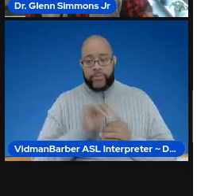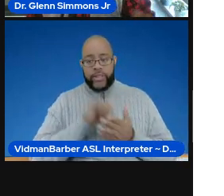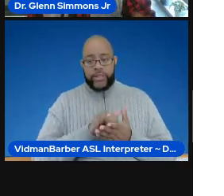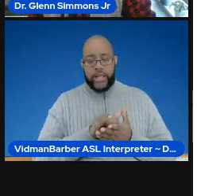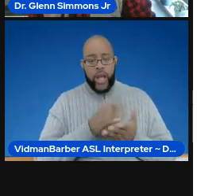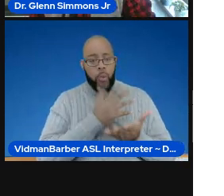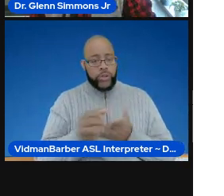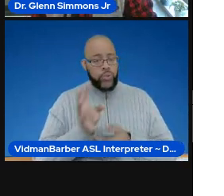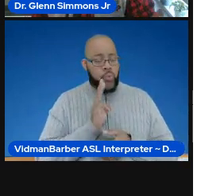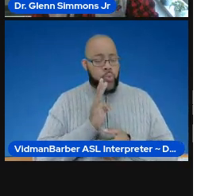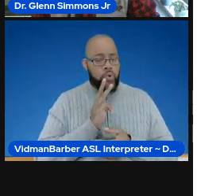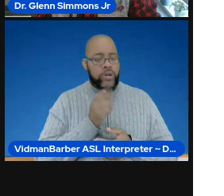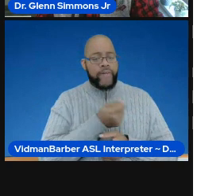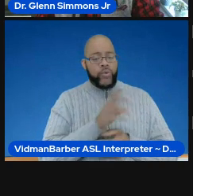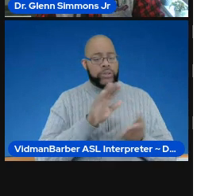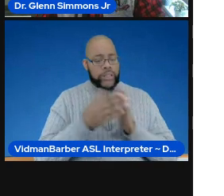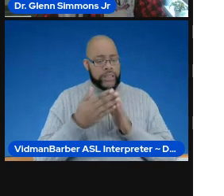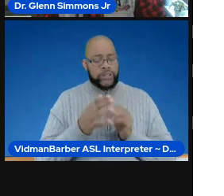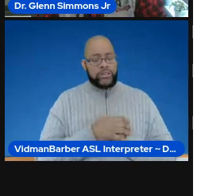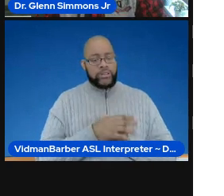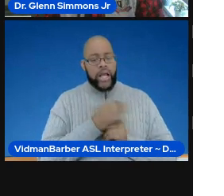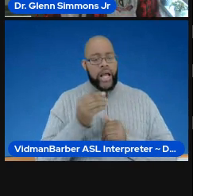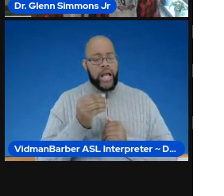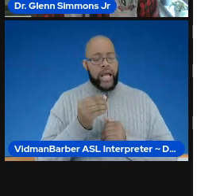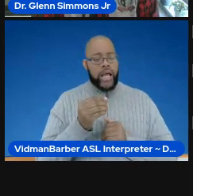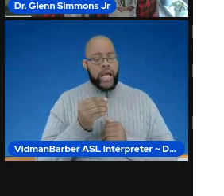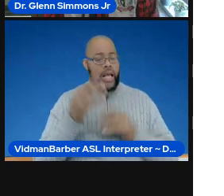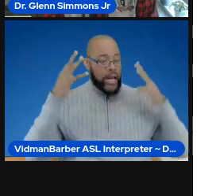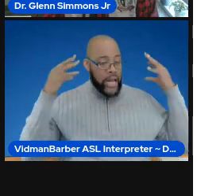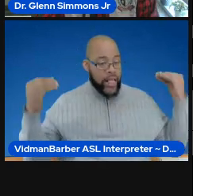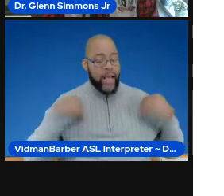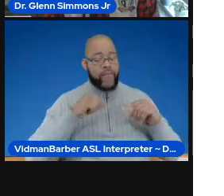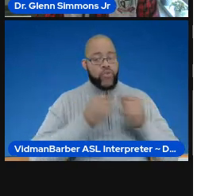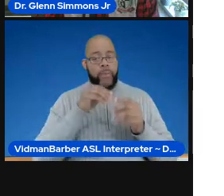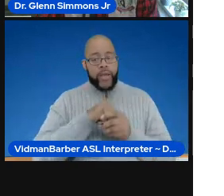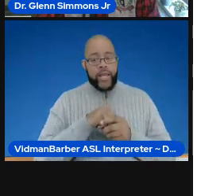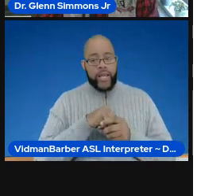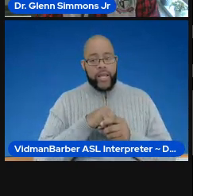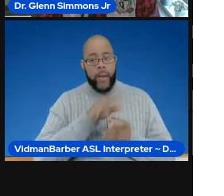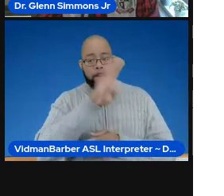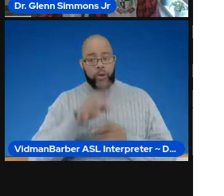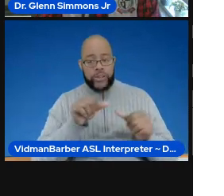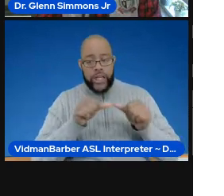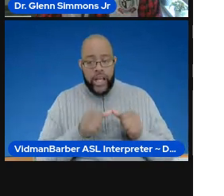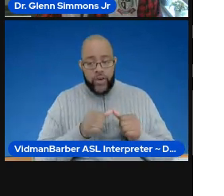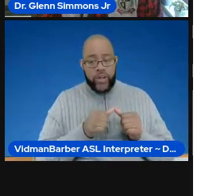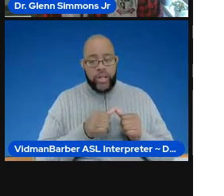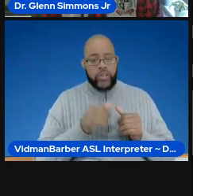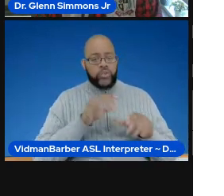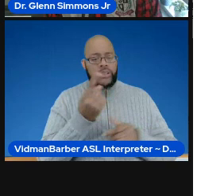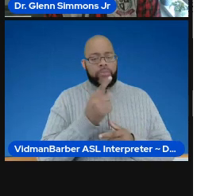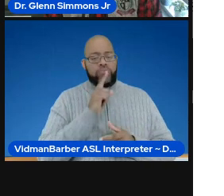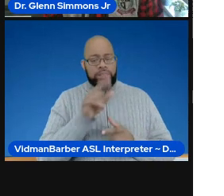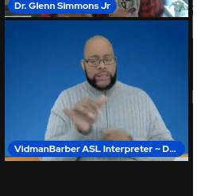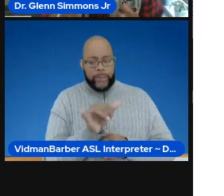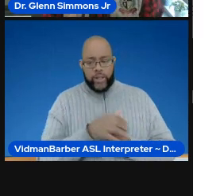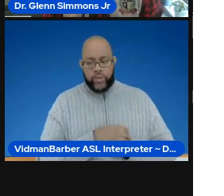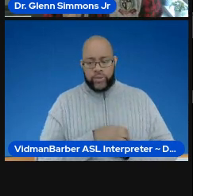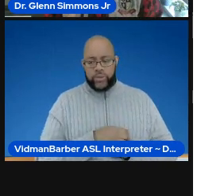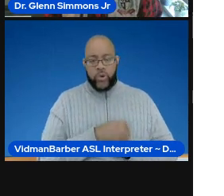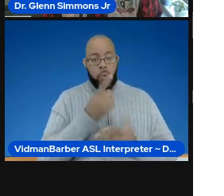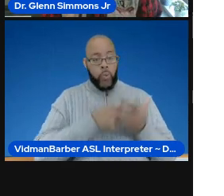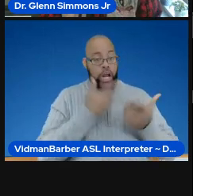wastewater in a couple of cities in the Netherlands. And then there was a group in the Boston area that was also doing something really similar. Now, what